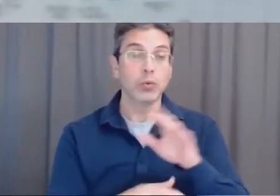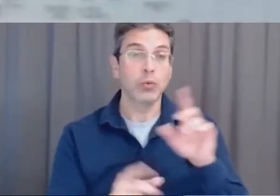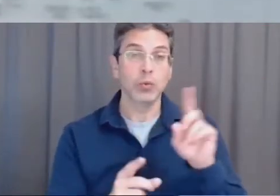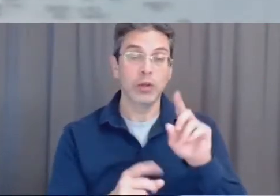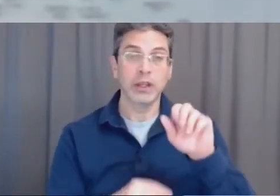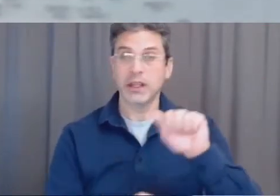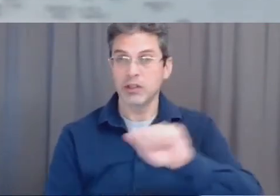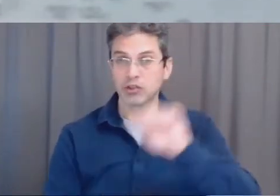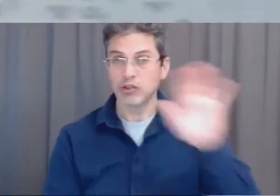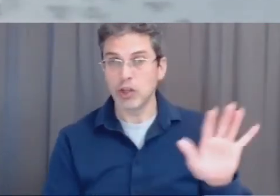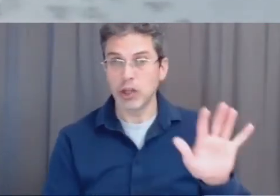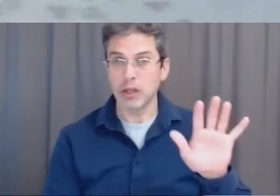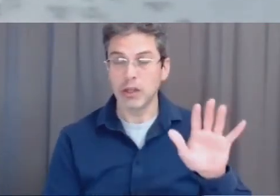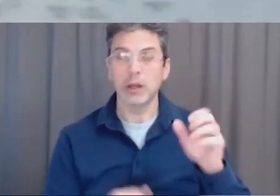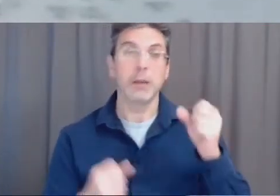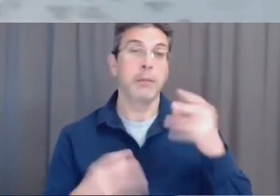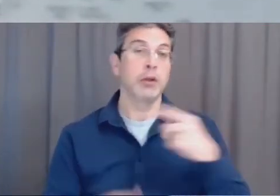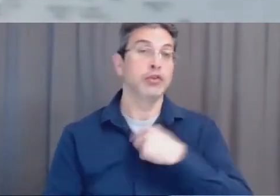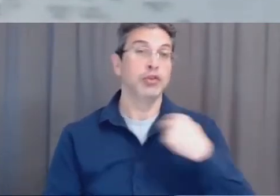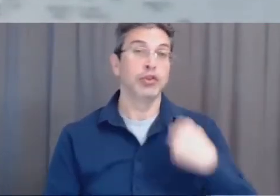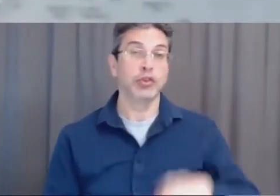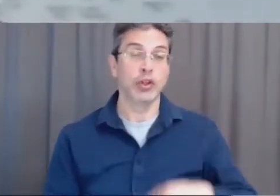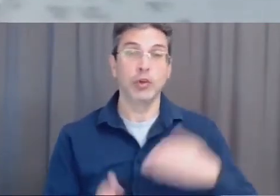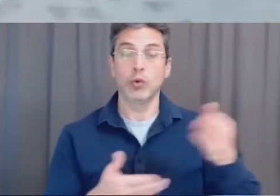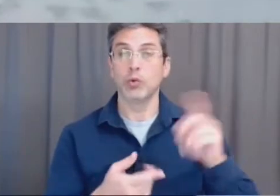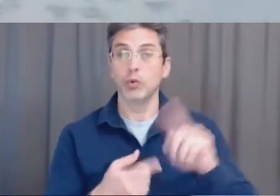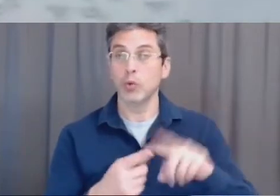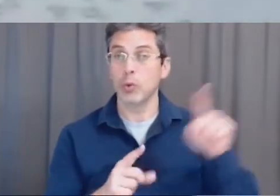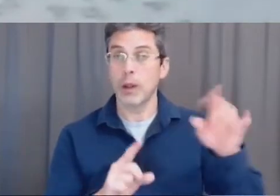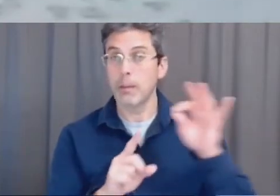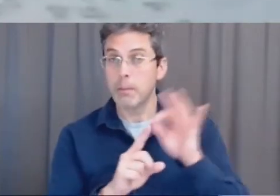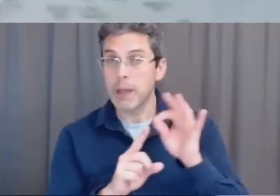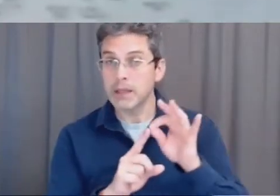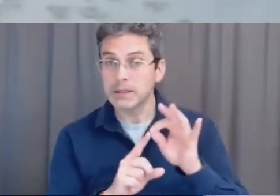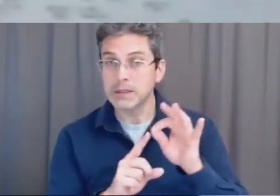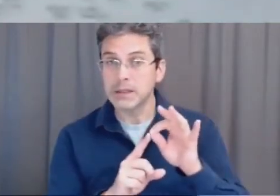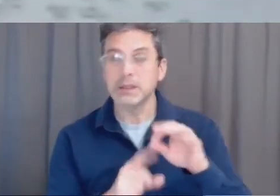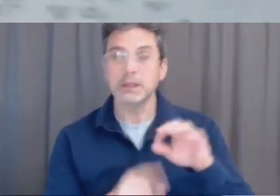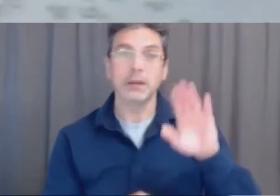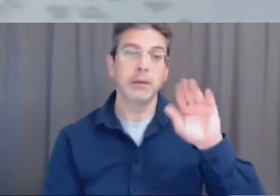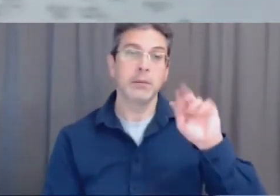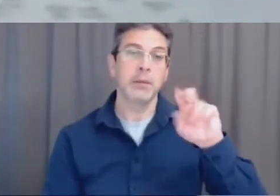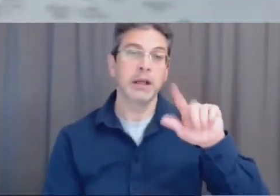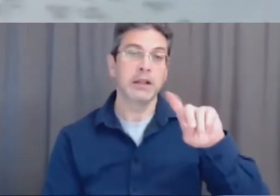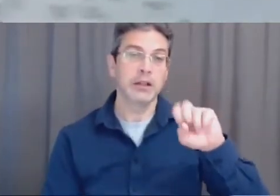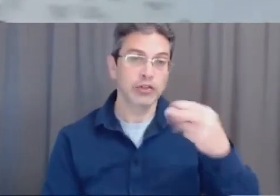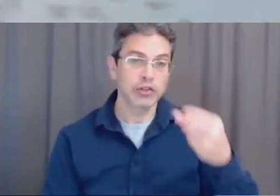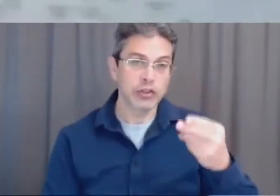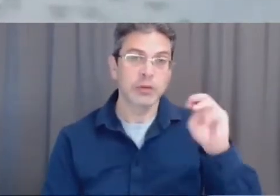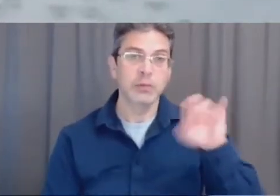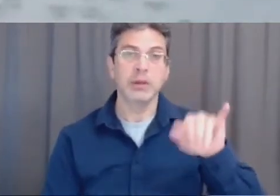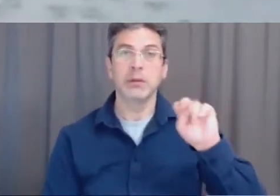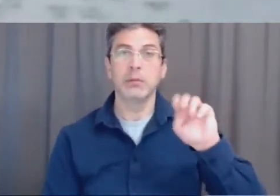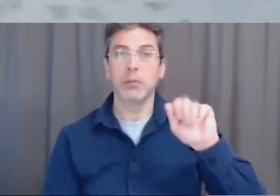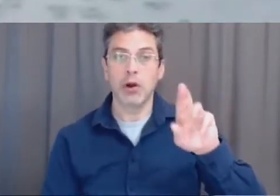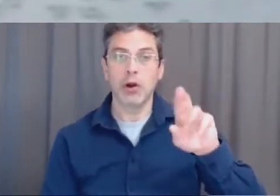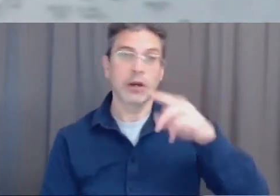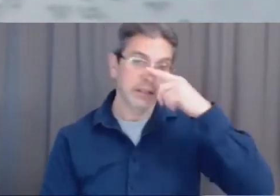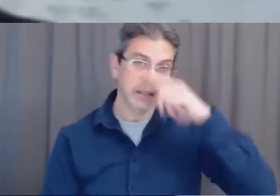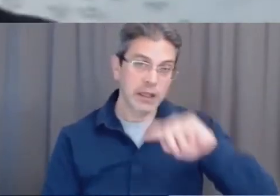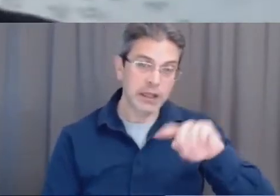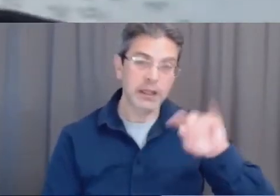Asia. So lots of Chinese weapons are going to countries like Pakistan, Bangladesh, Myanmar, Thailand,